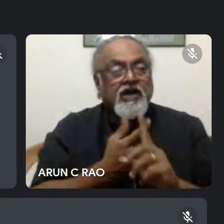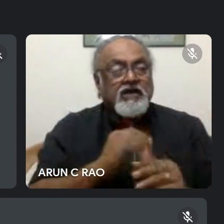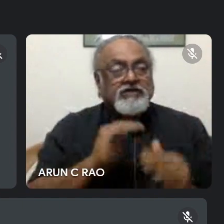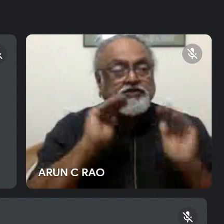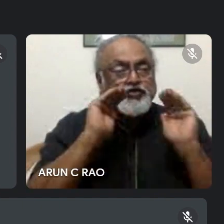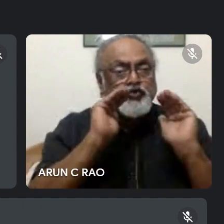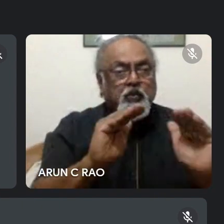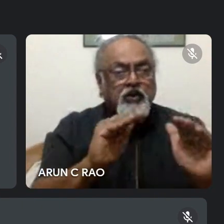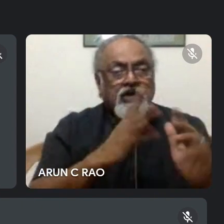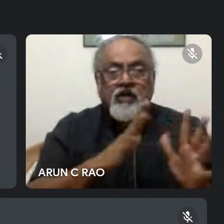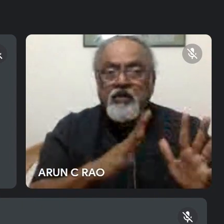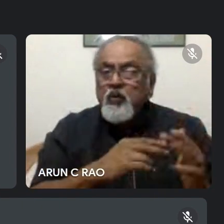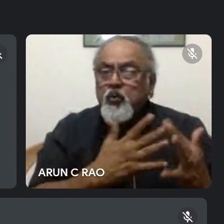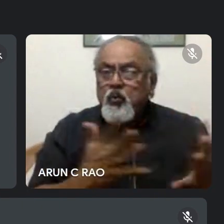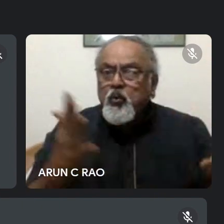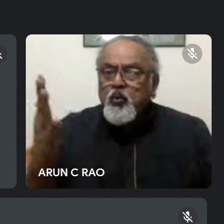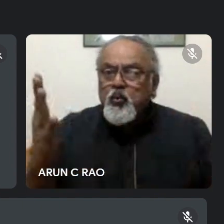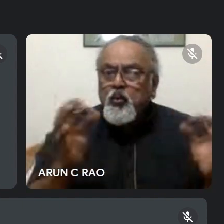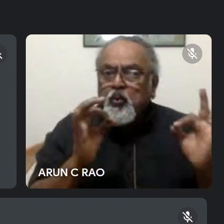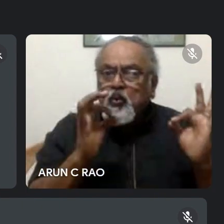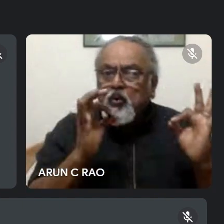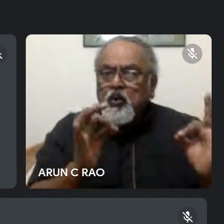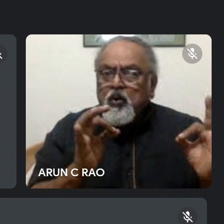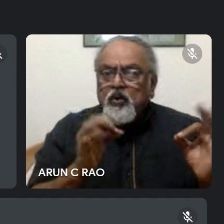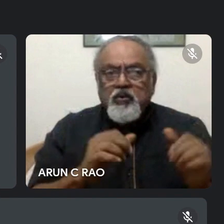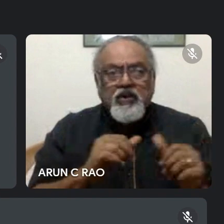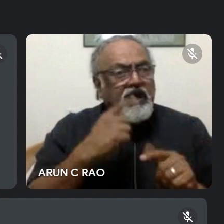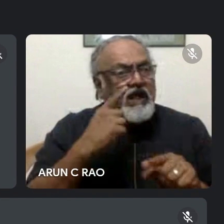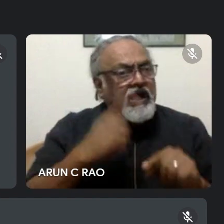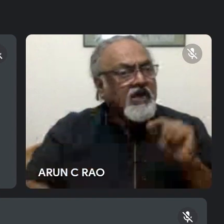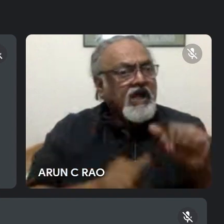really bad. The fact that we wouldn't be able to access any of